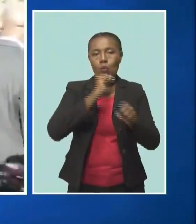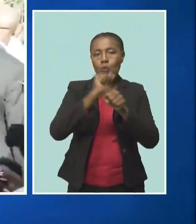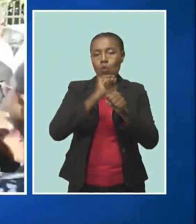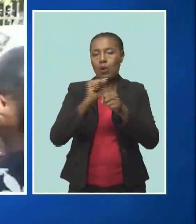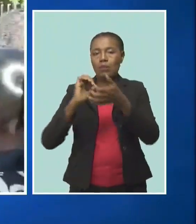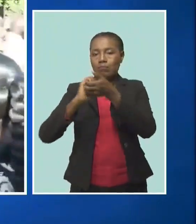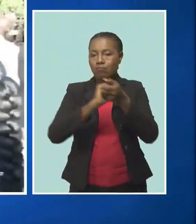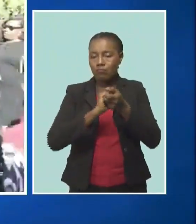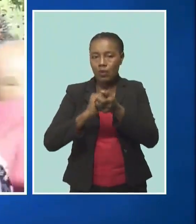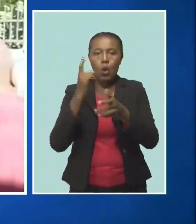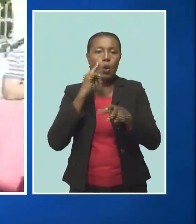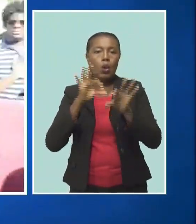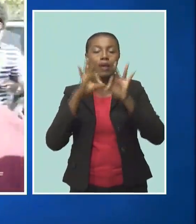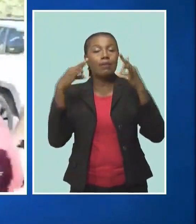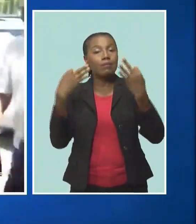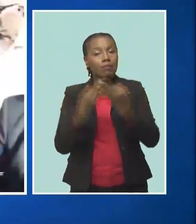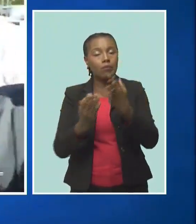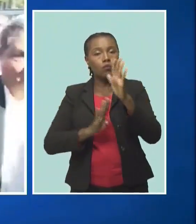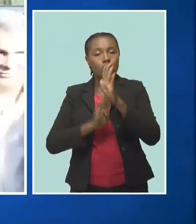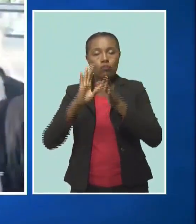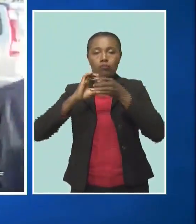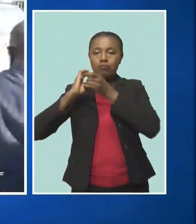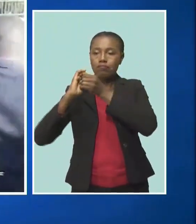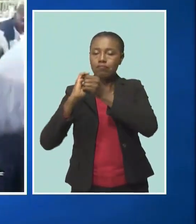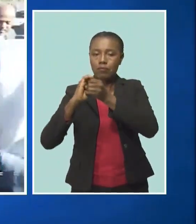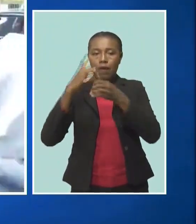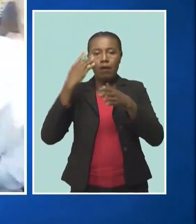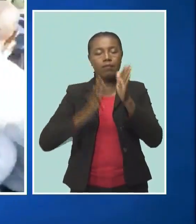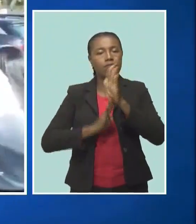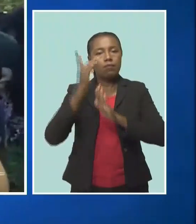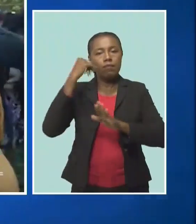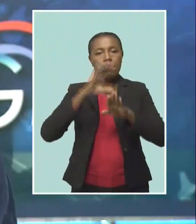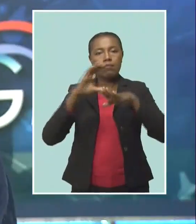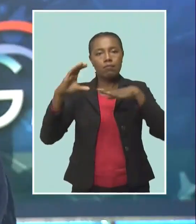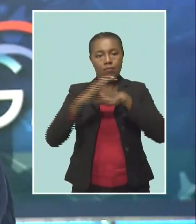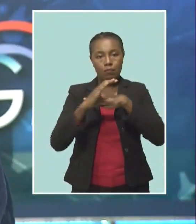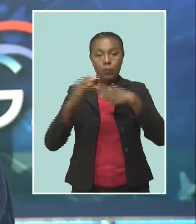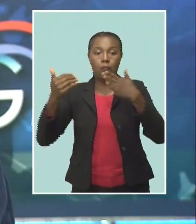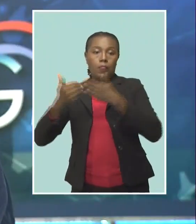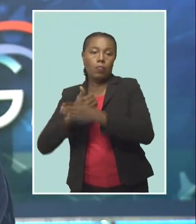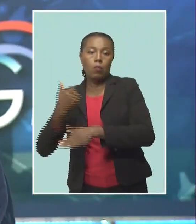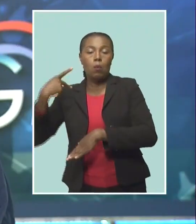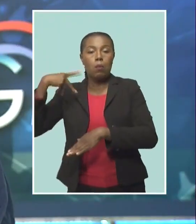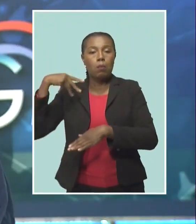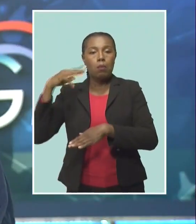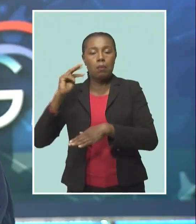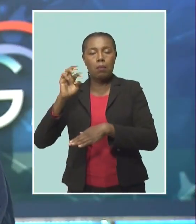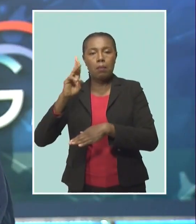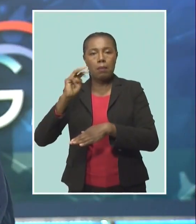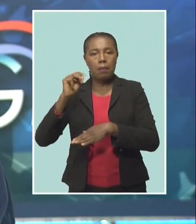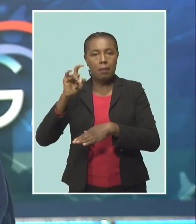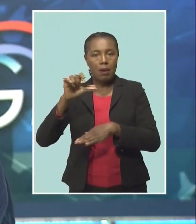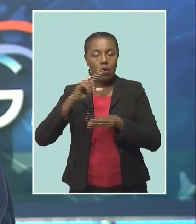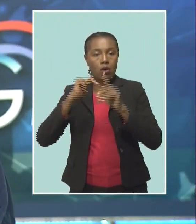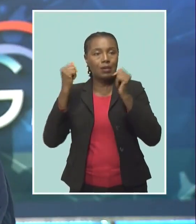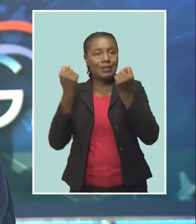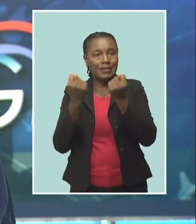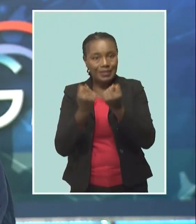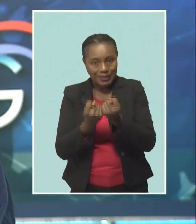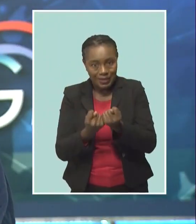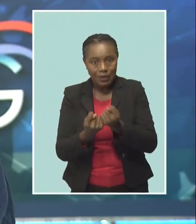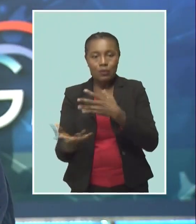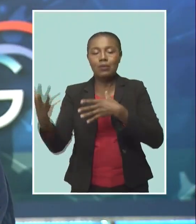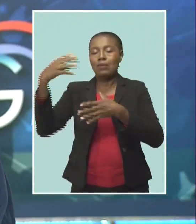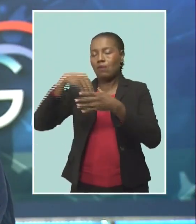to strengthen ties and advance development for the Caribbean. The new premier and her team were sworn in during a ceremony